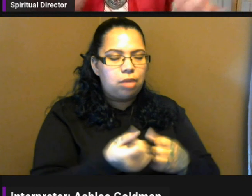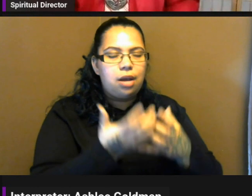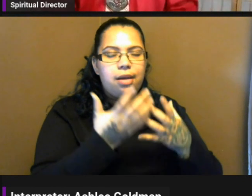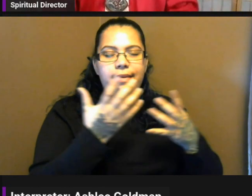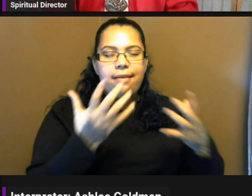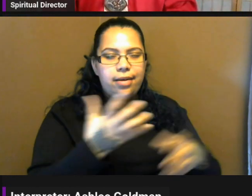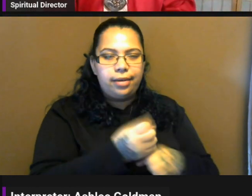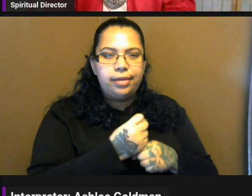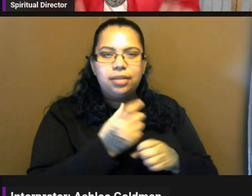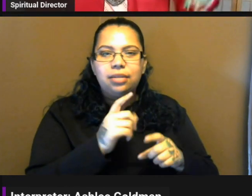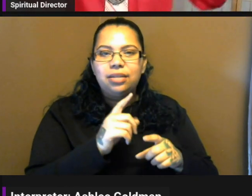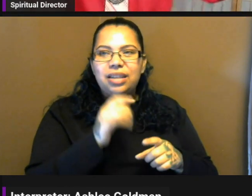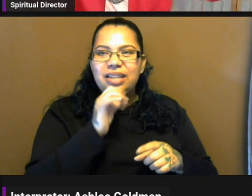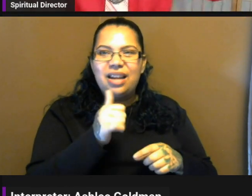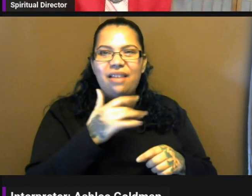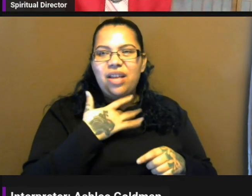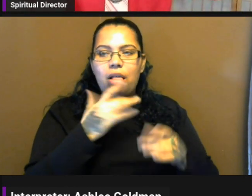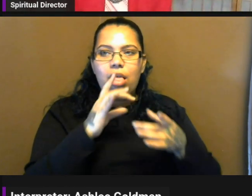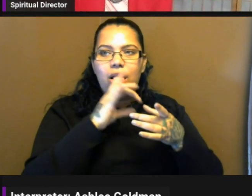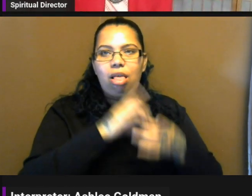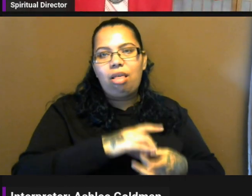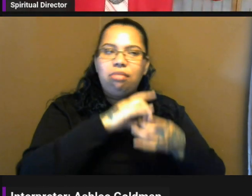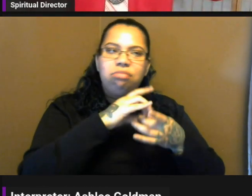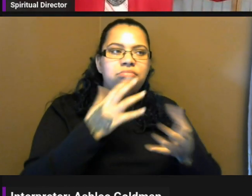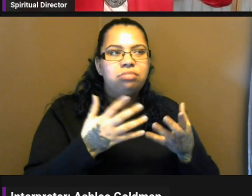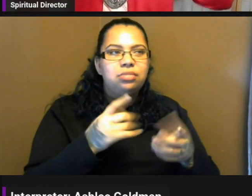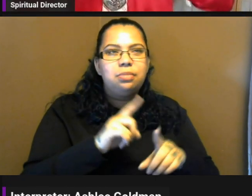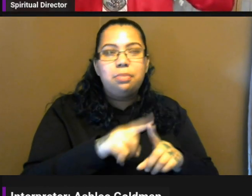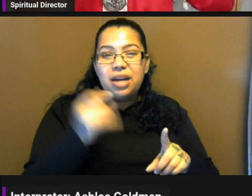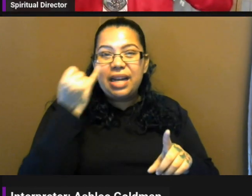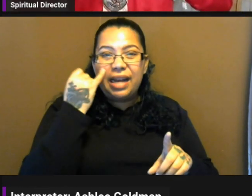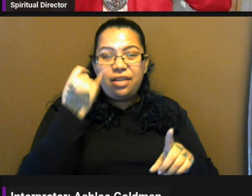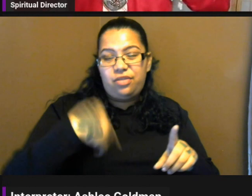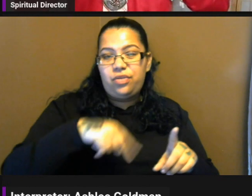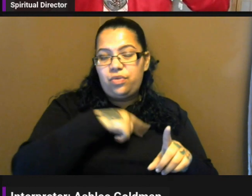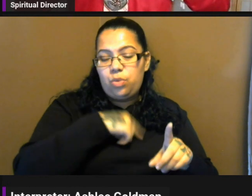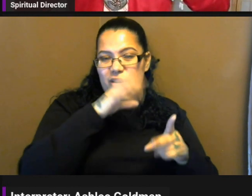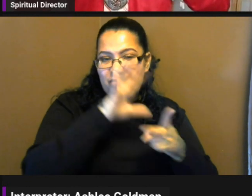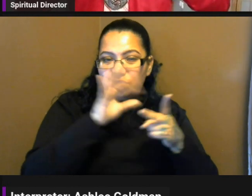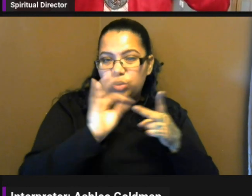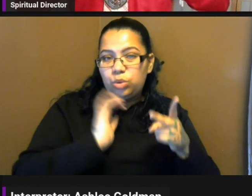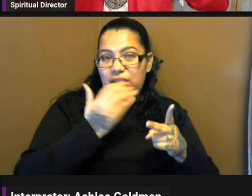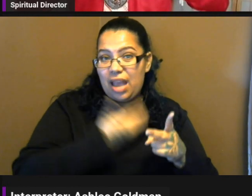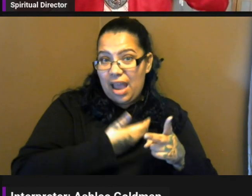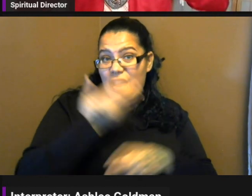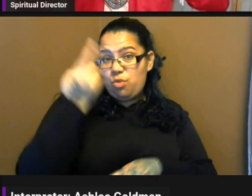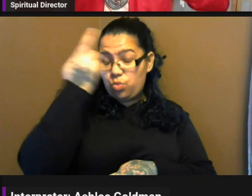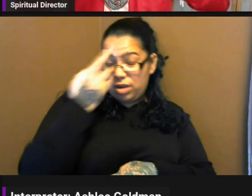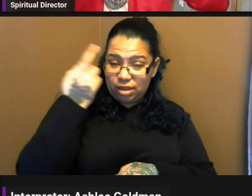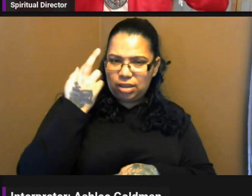in alignment with any of them. But the moment we choose our own reason,